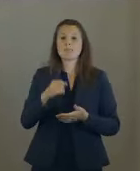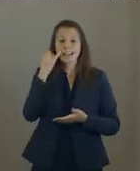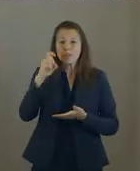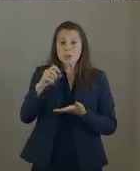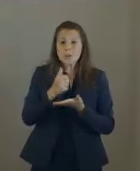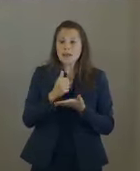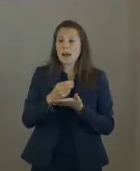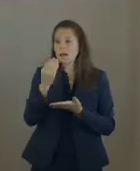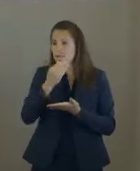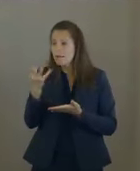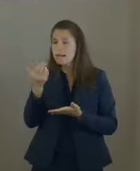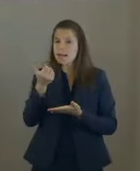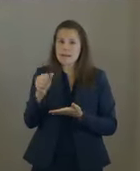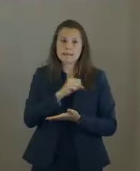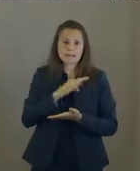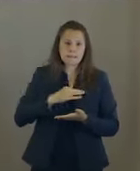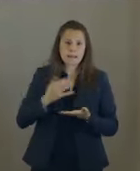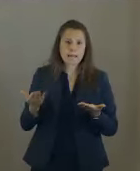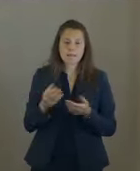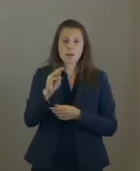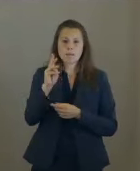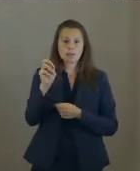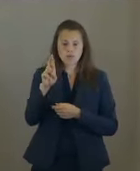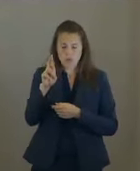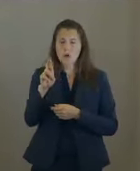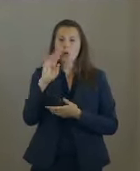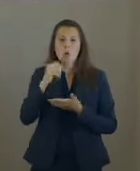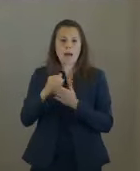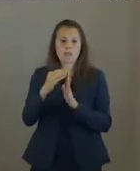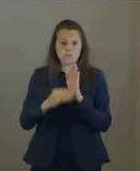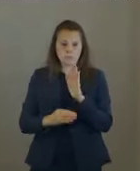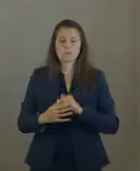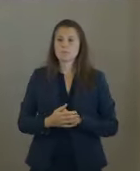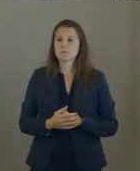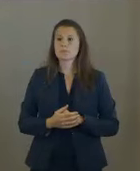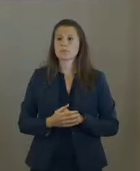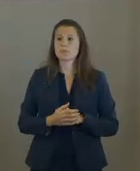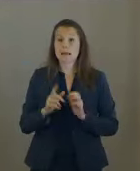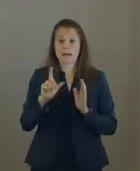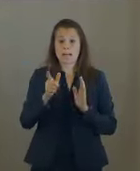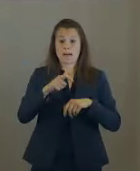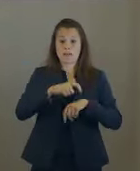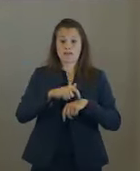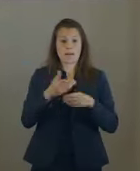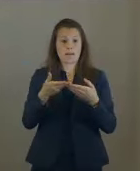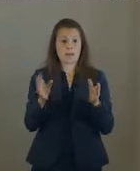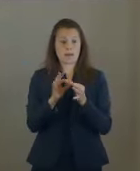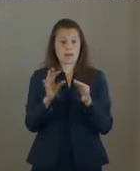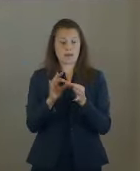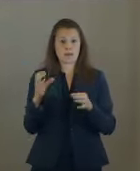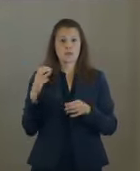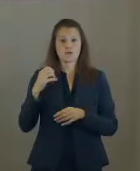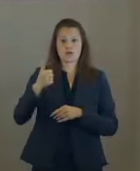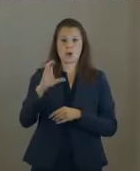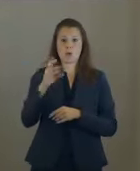assistance, please notify an MDCR staff member at the sign-in table. When it's time for public comment, Chair Worthams will